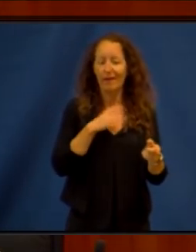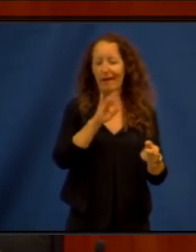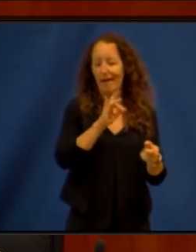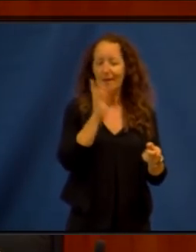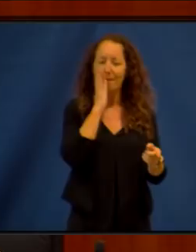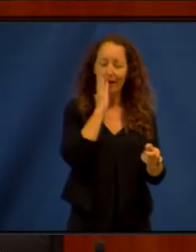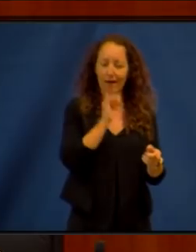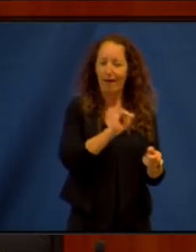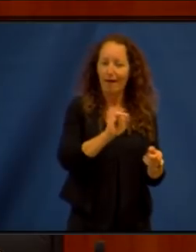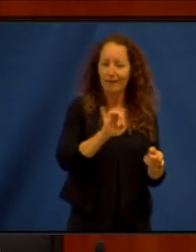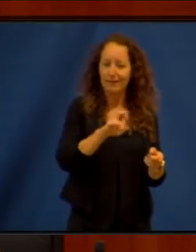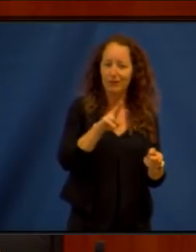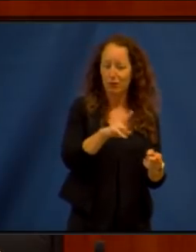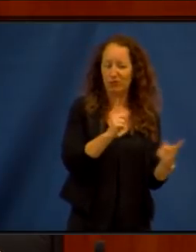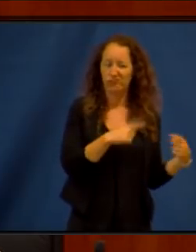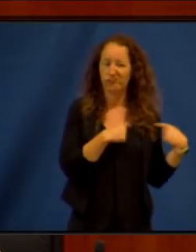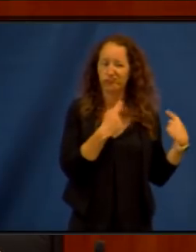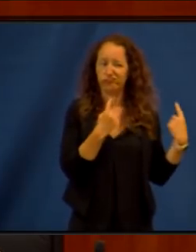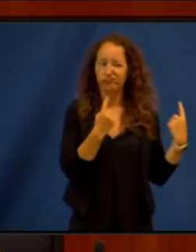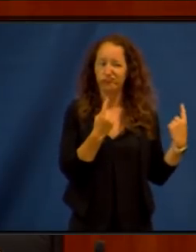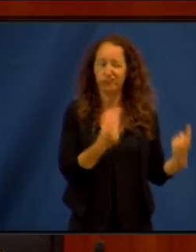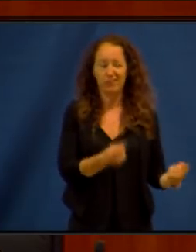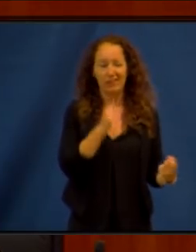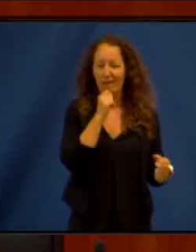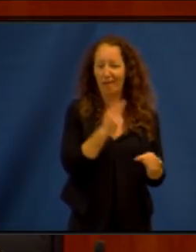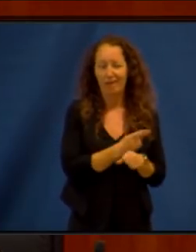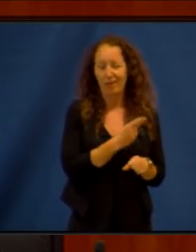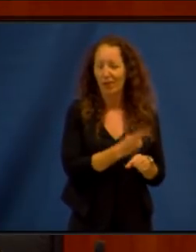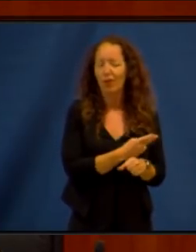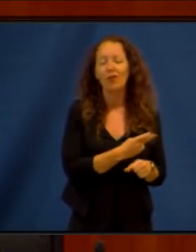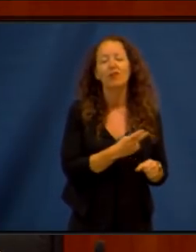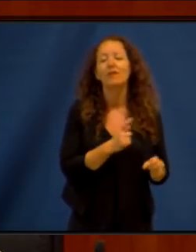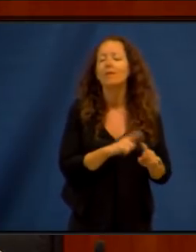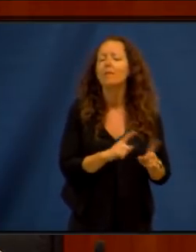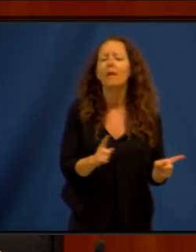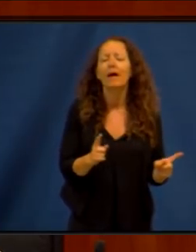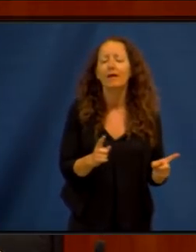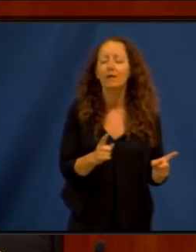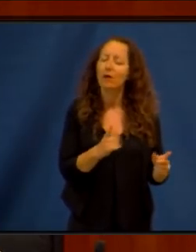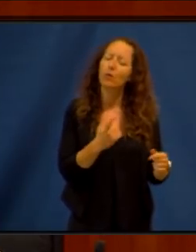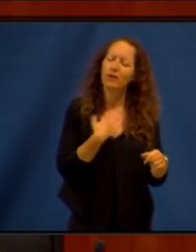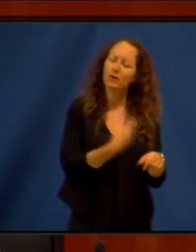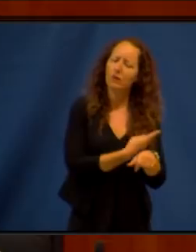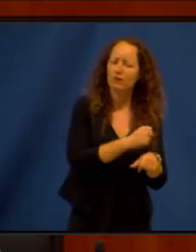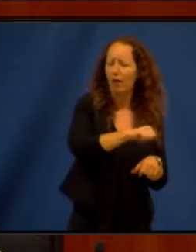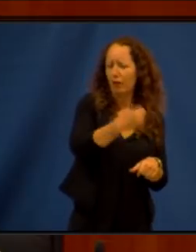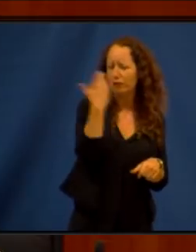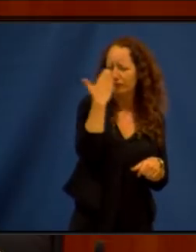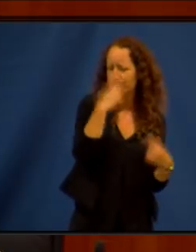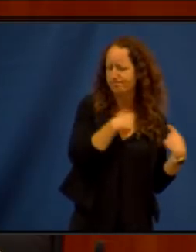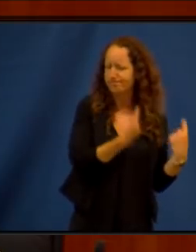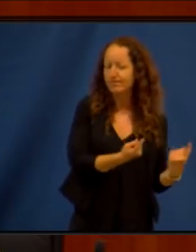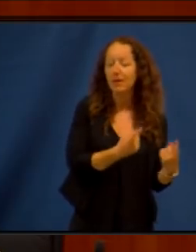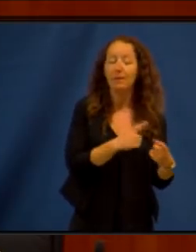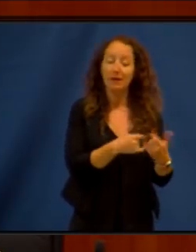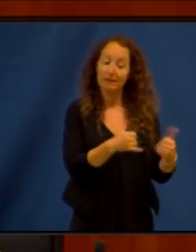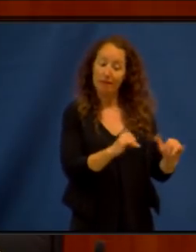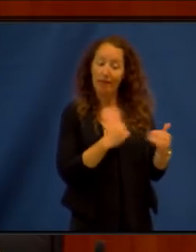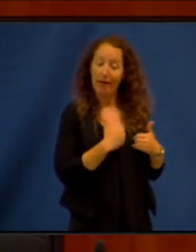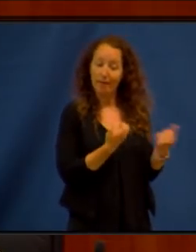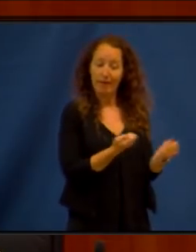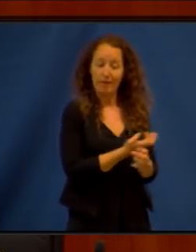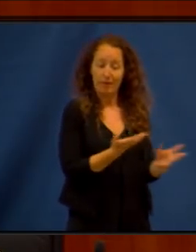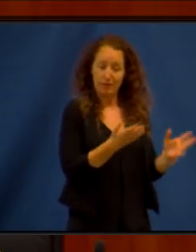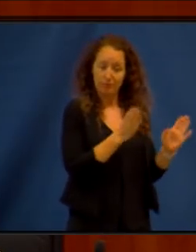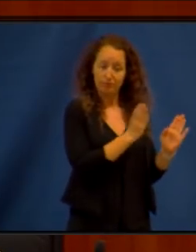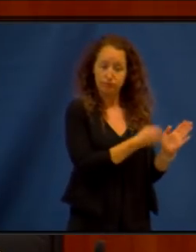kind of an inpatient care facility for some time. It's been used for other purposes, but it still is equipped, and now it's furnished and